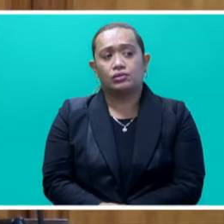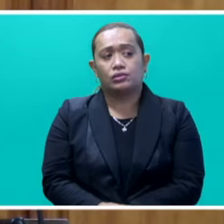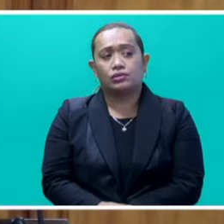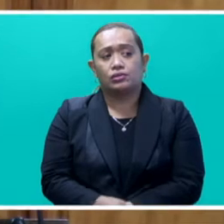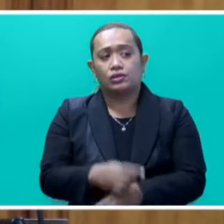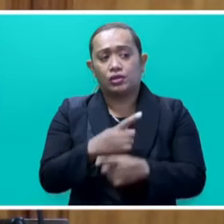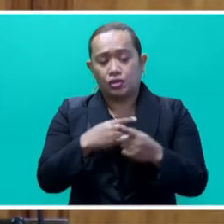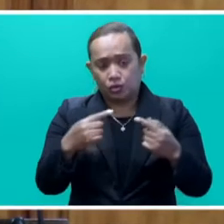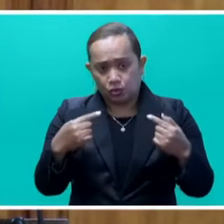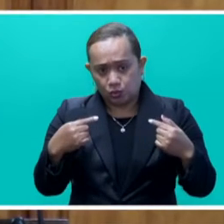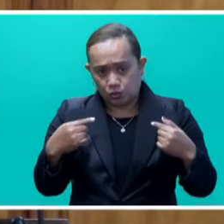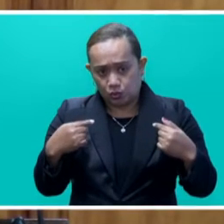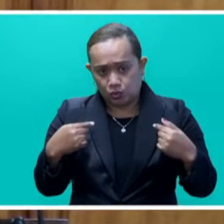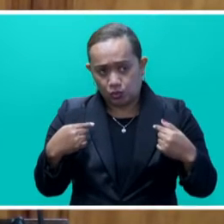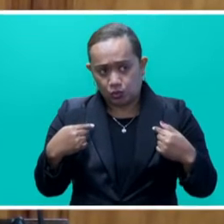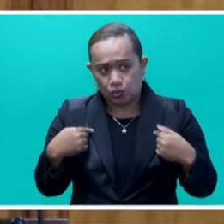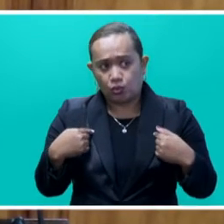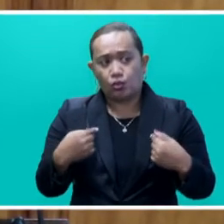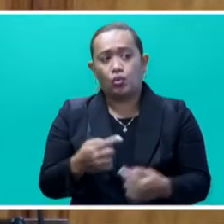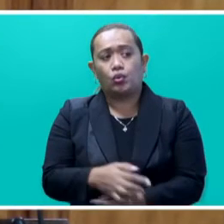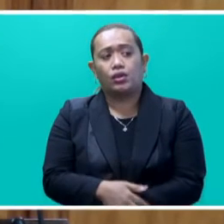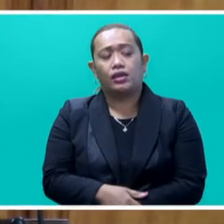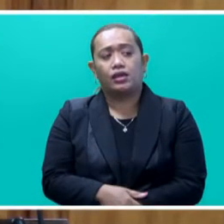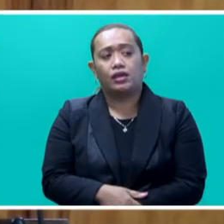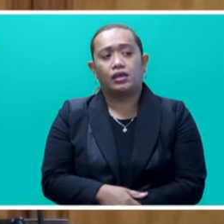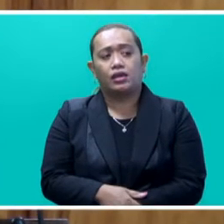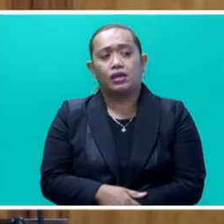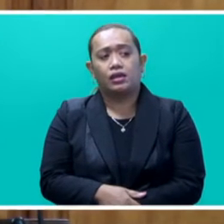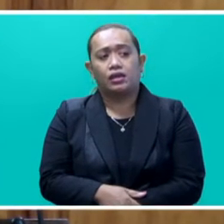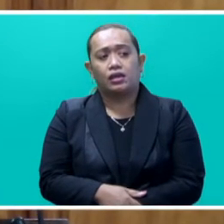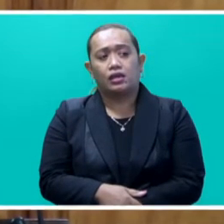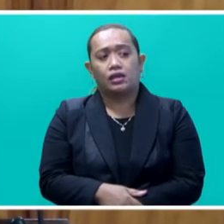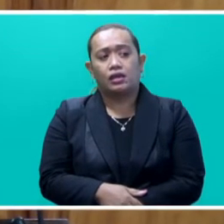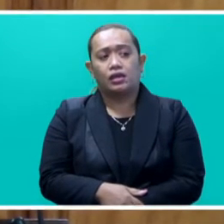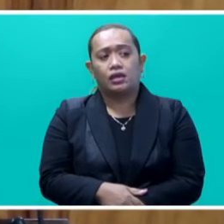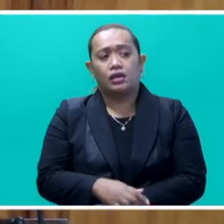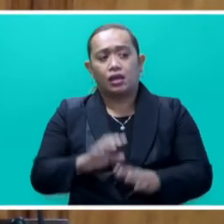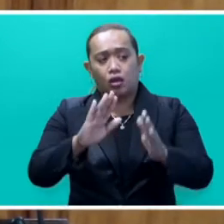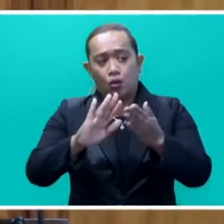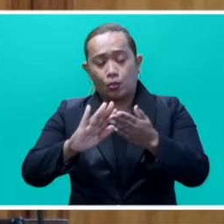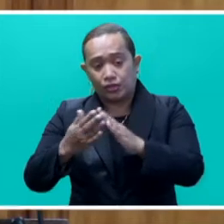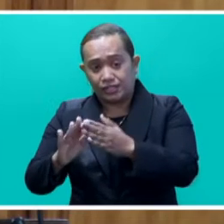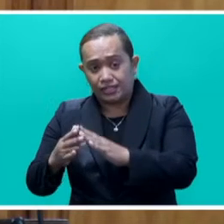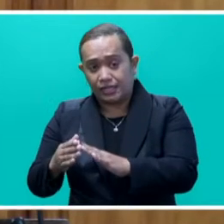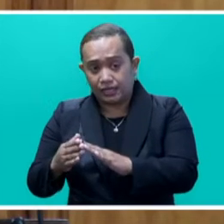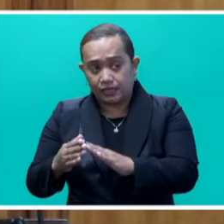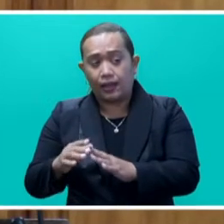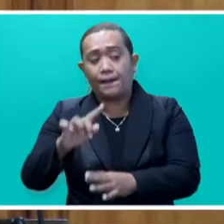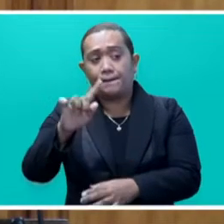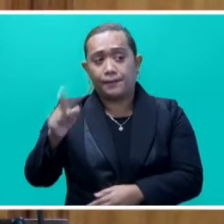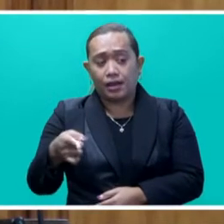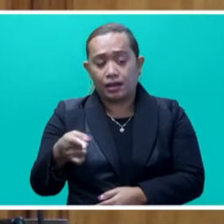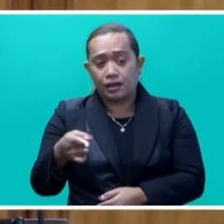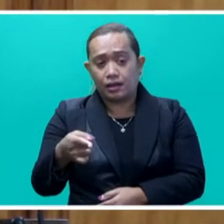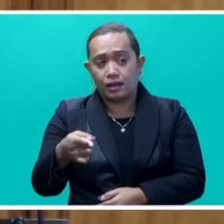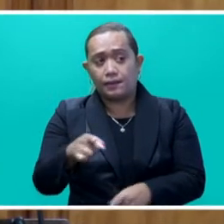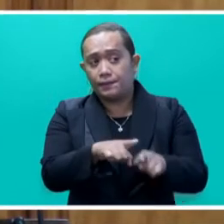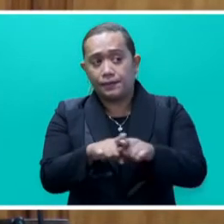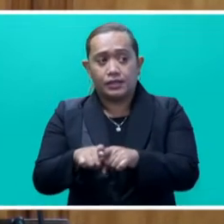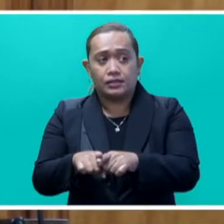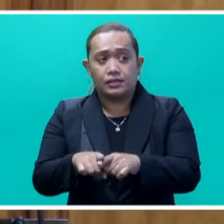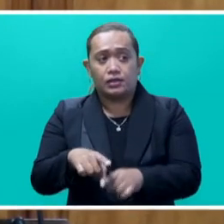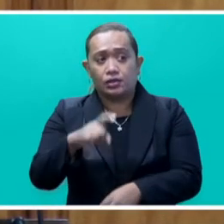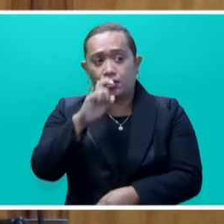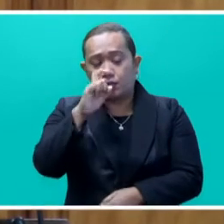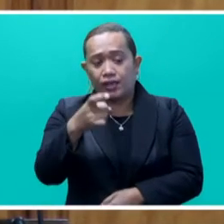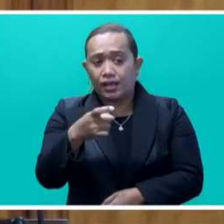are far from being a perfect agricultural community. However, it does not mean we cannot try to assist our